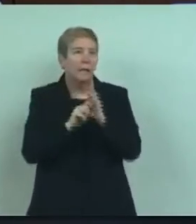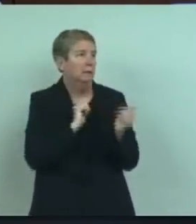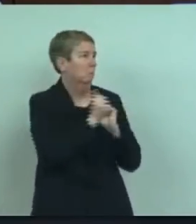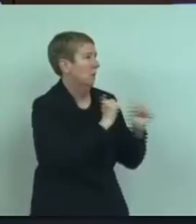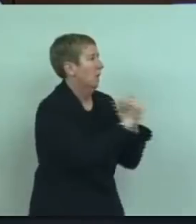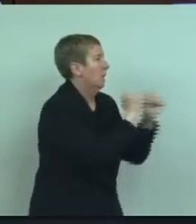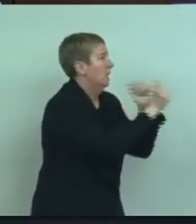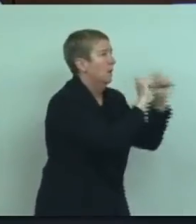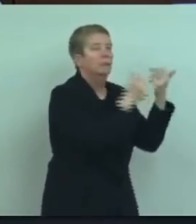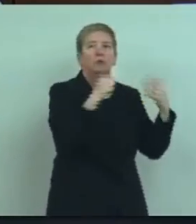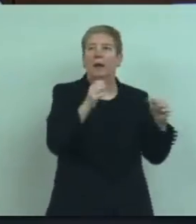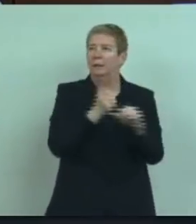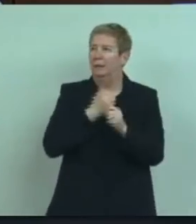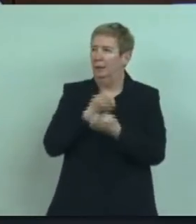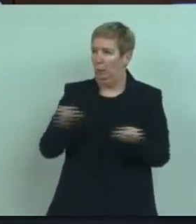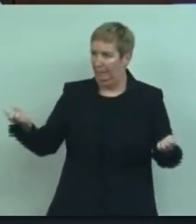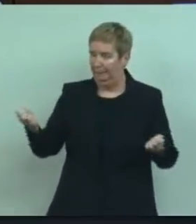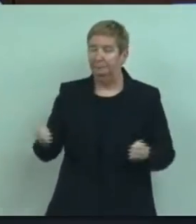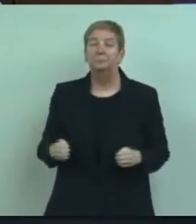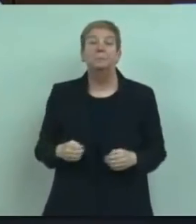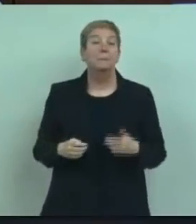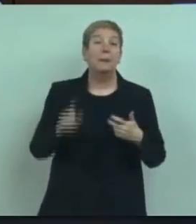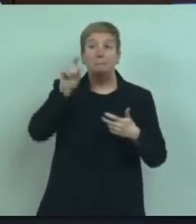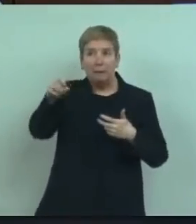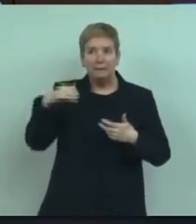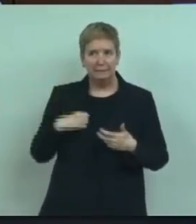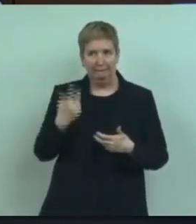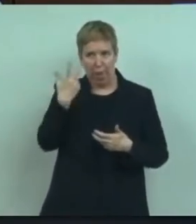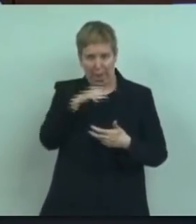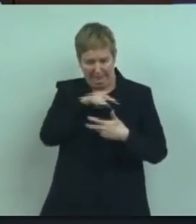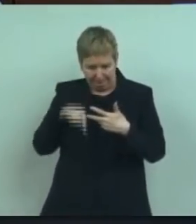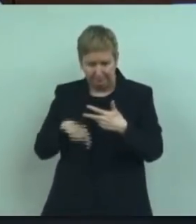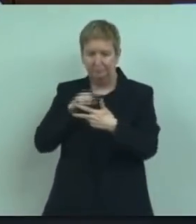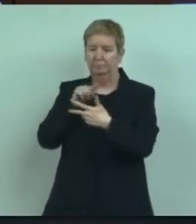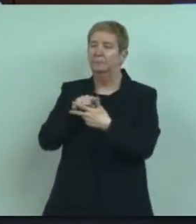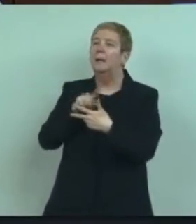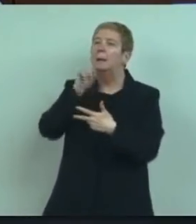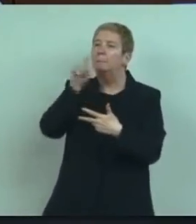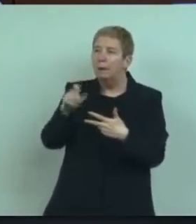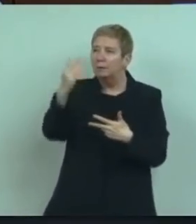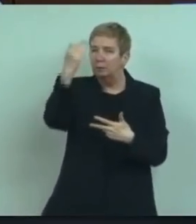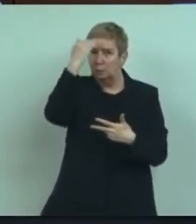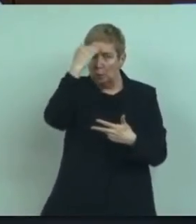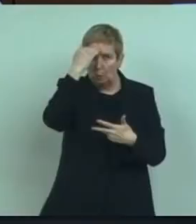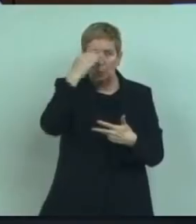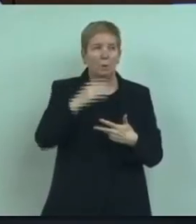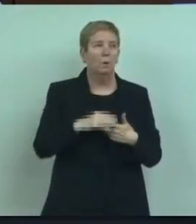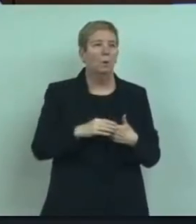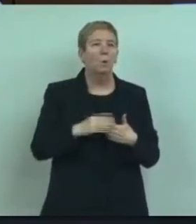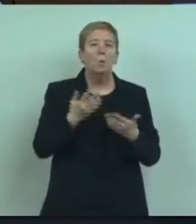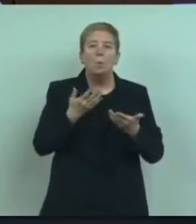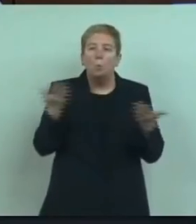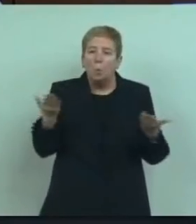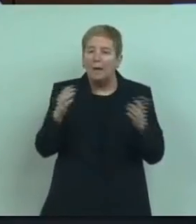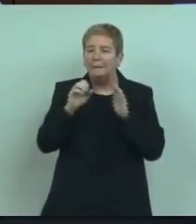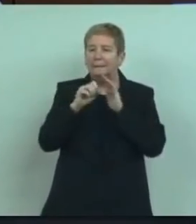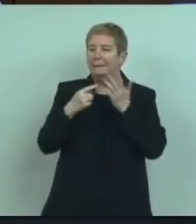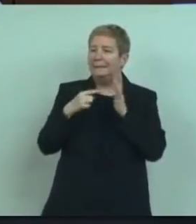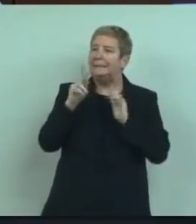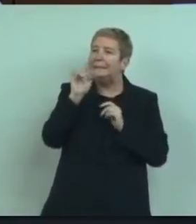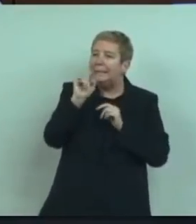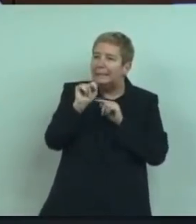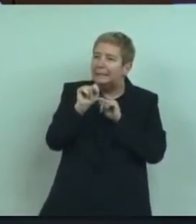that you need. One, you need to know what sampling kit you're going to